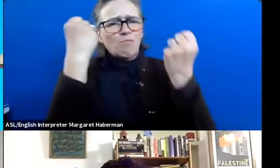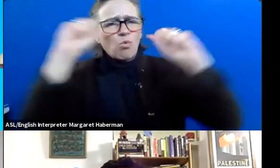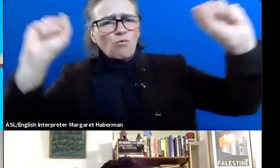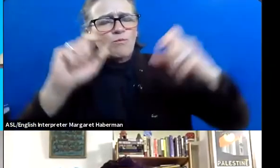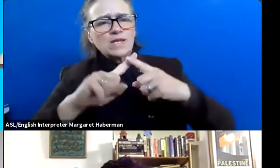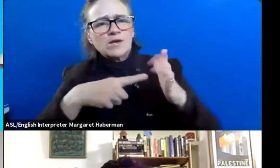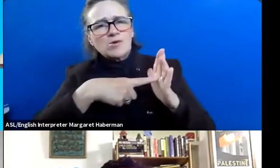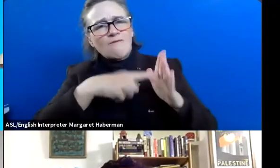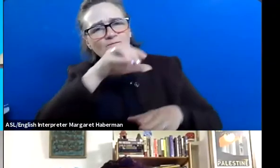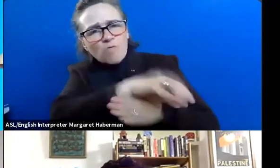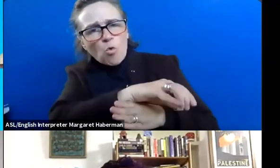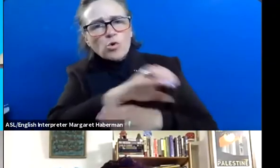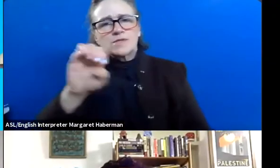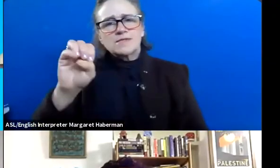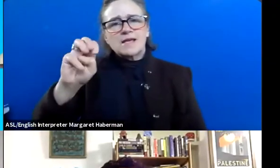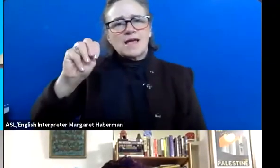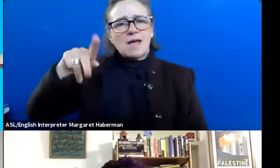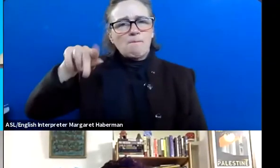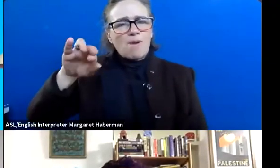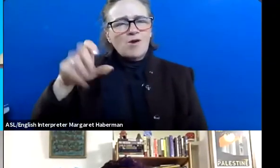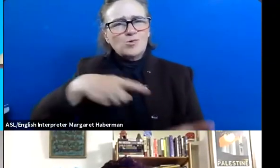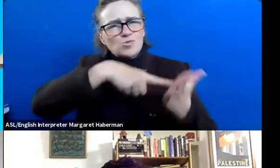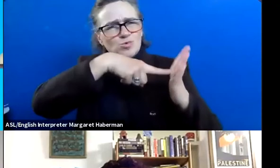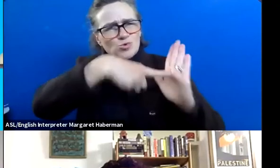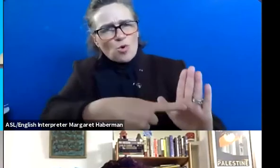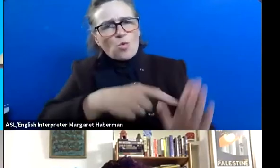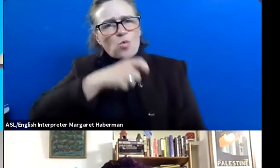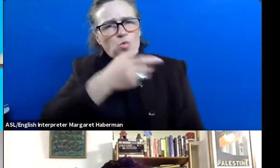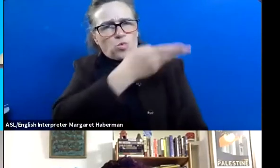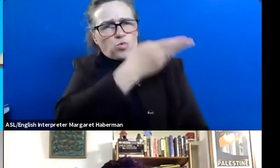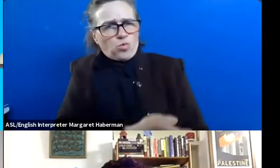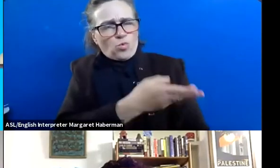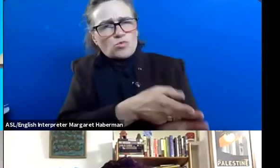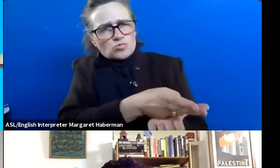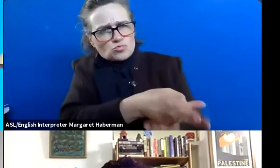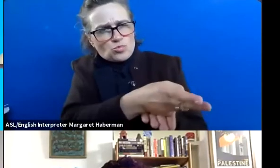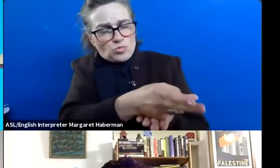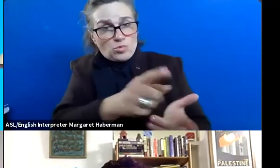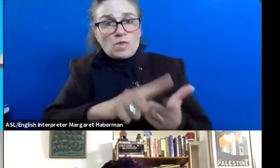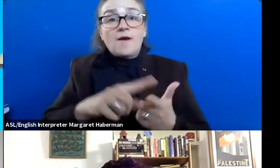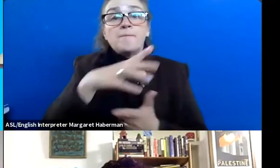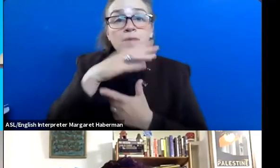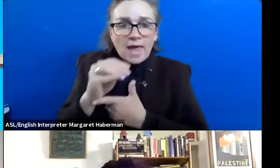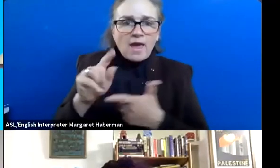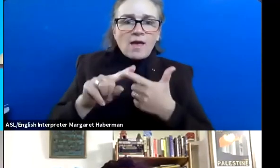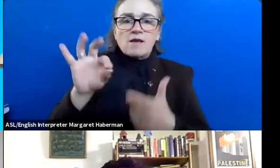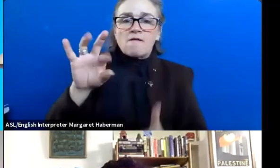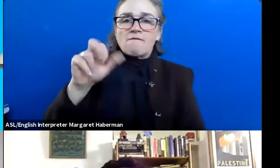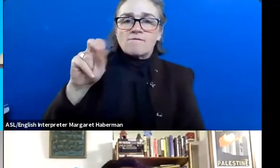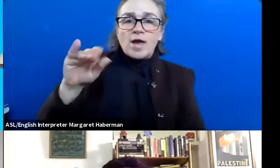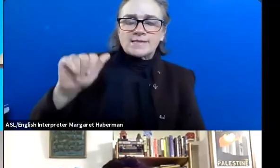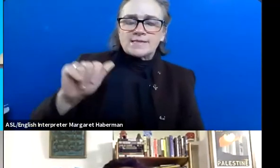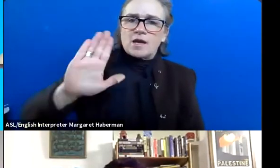So true. And Francia, saying, the politics of death demand that we globalize